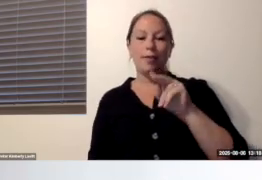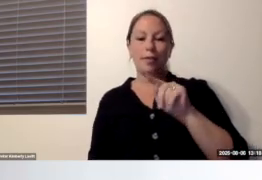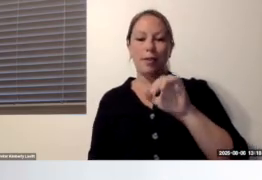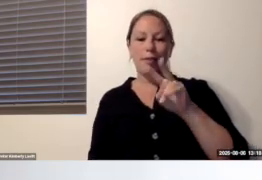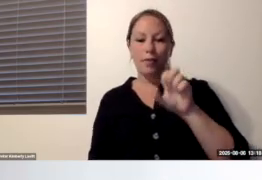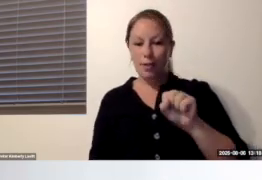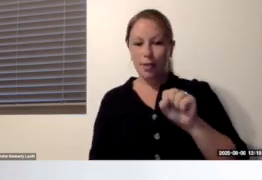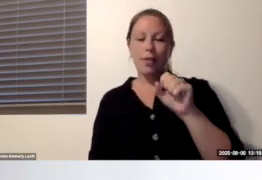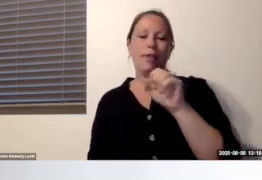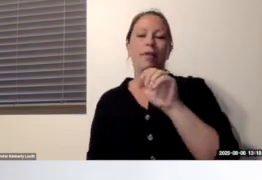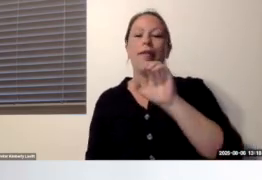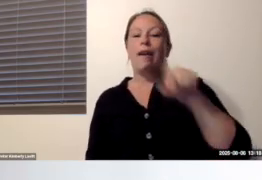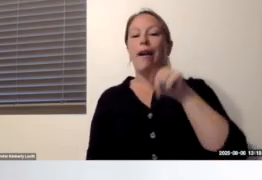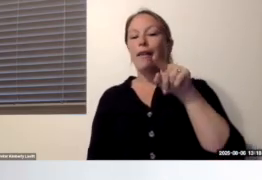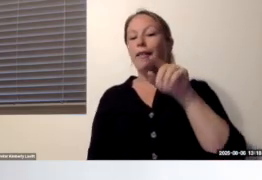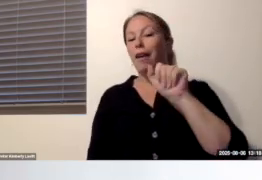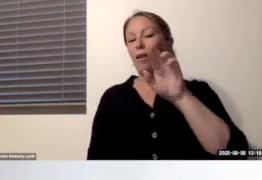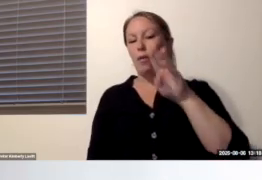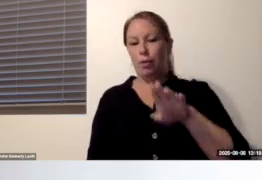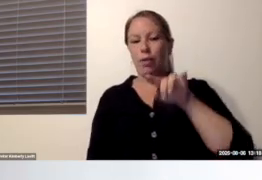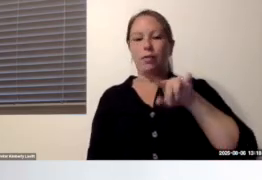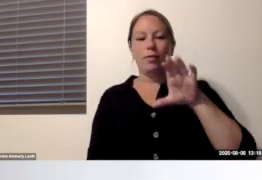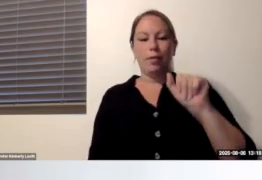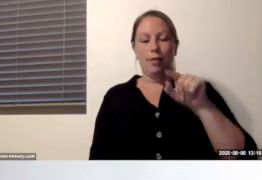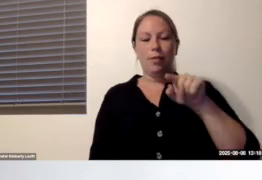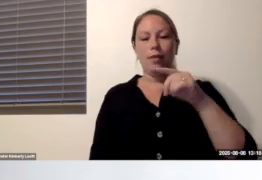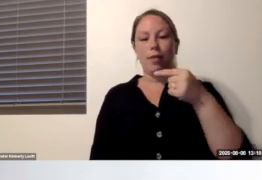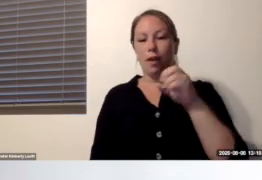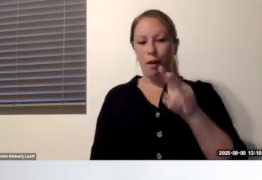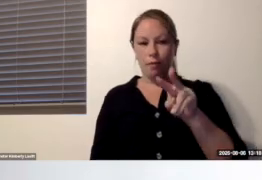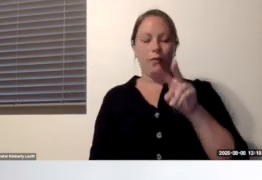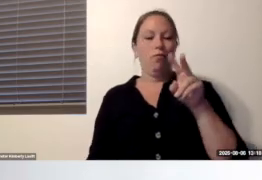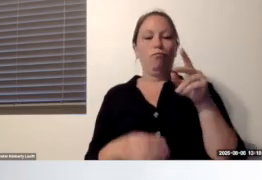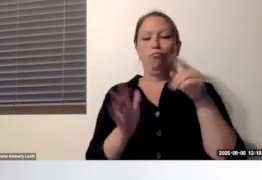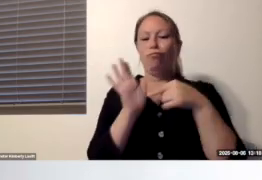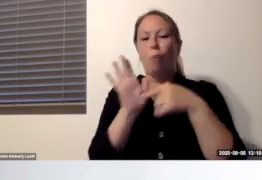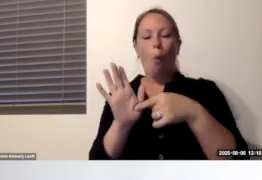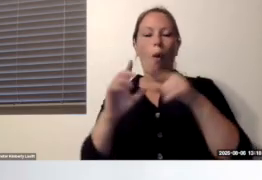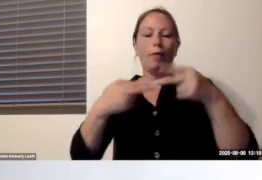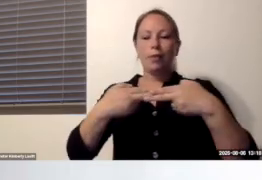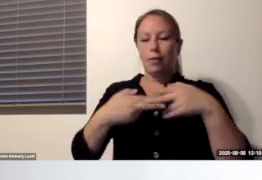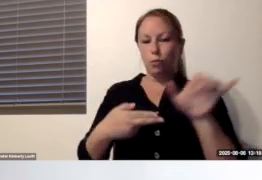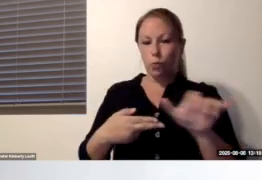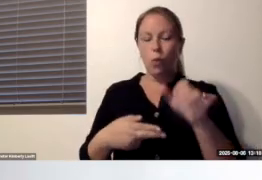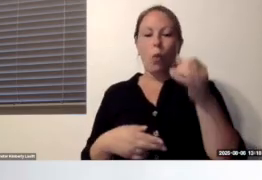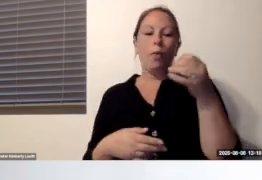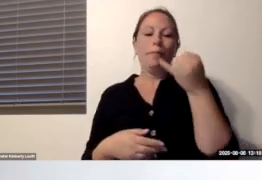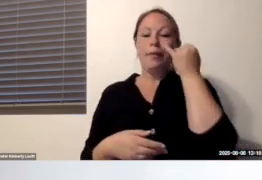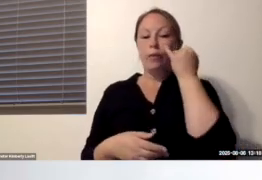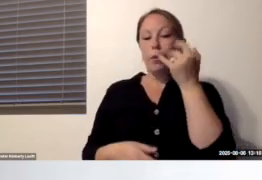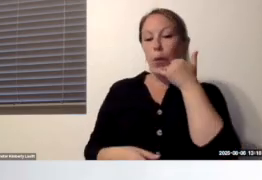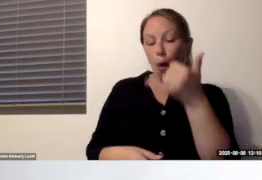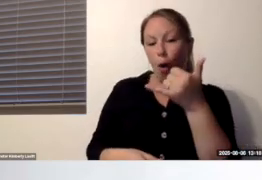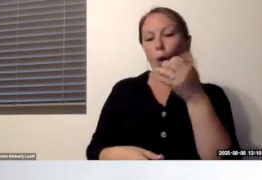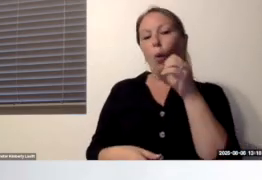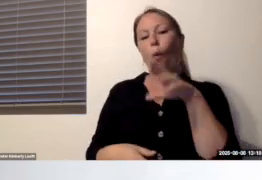which is shown on the slide before you. Okay, also, when called upon, or if you're emailing us, please be sure